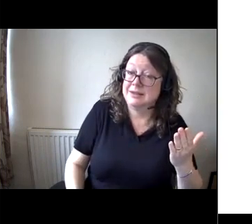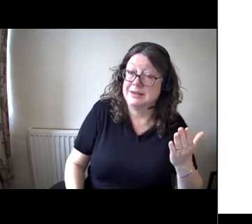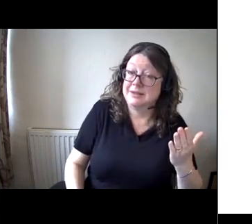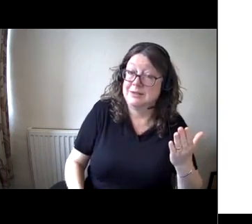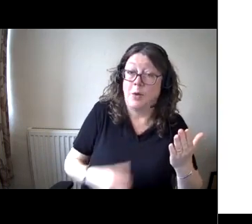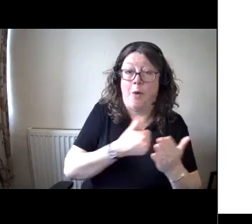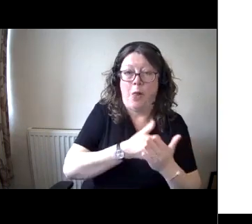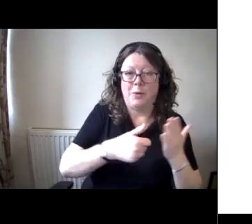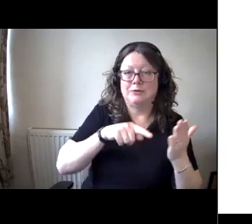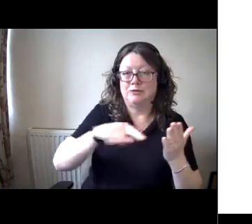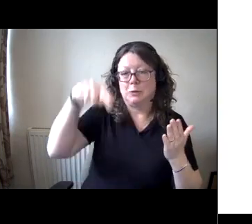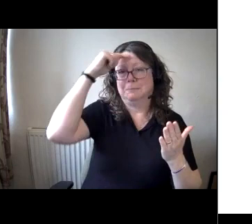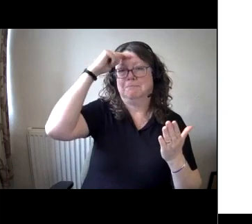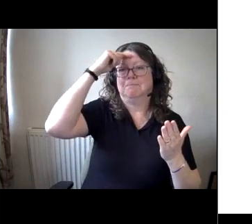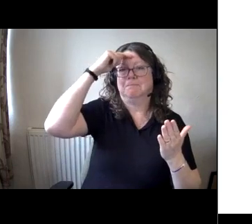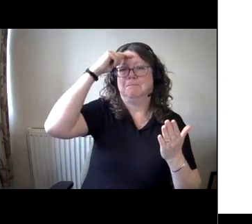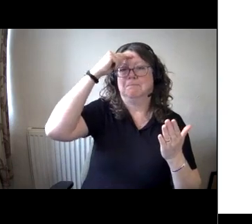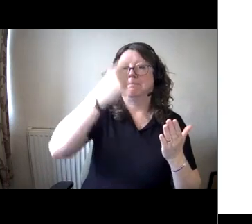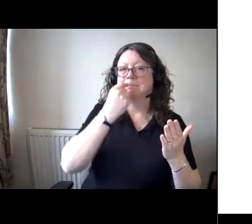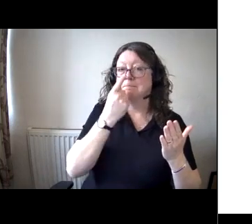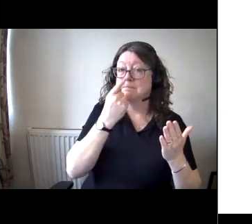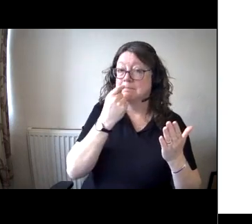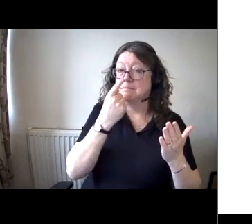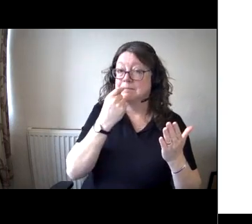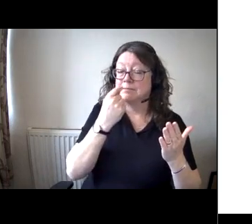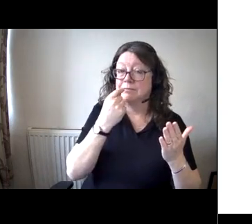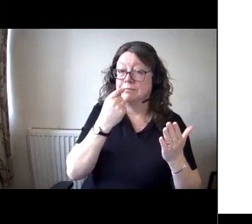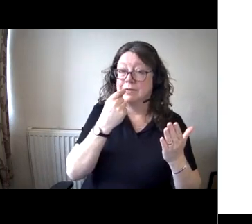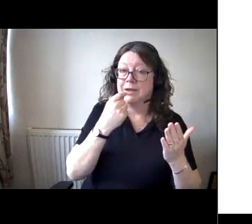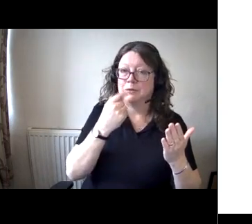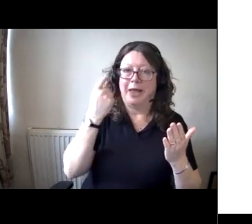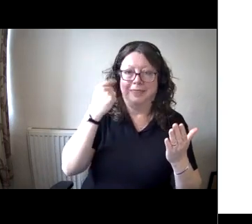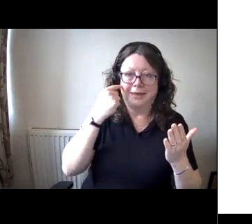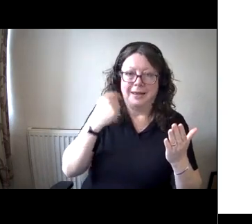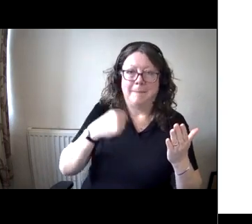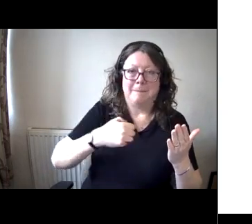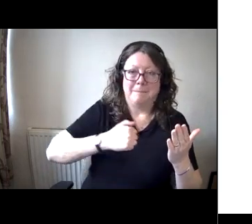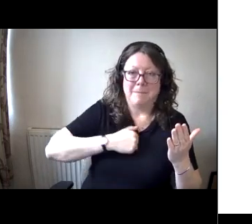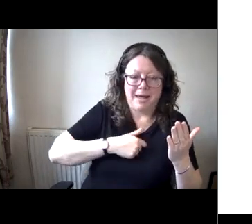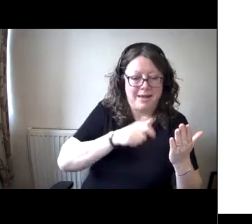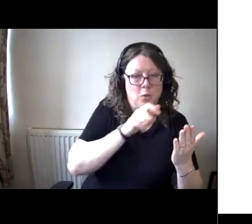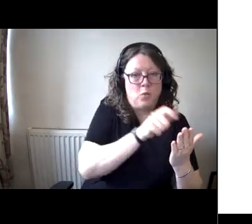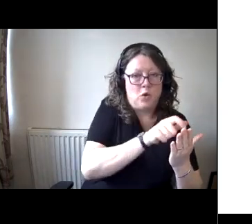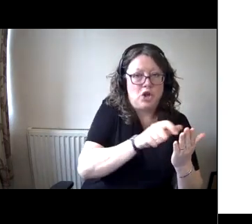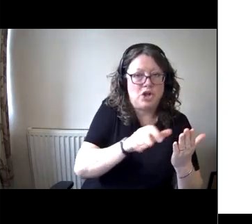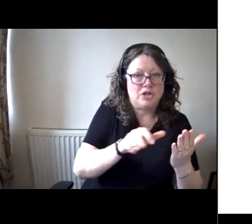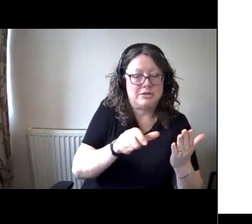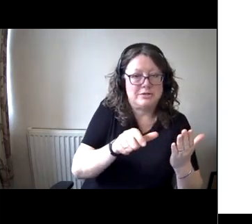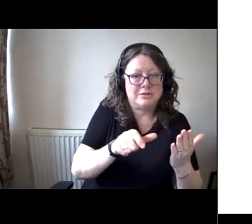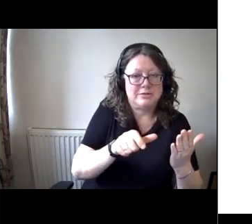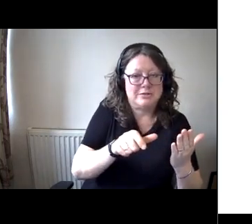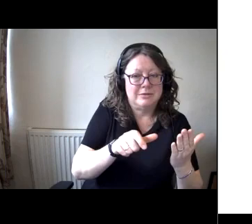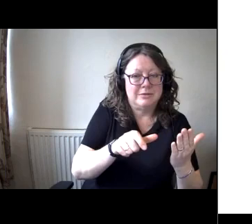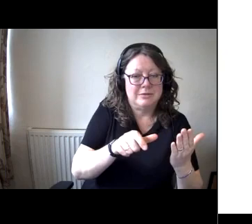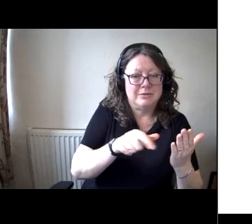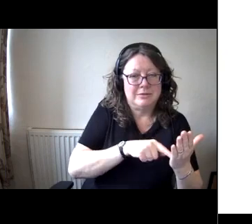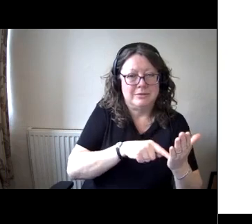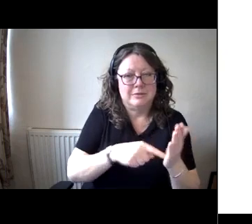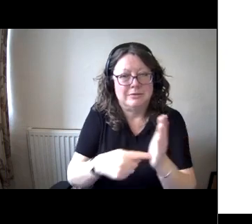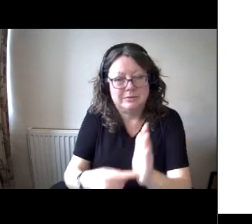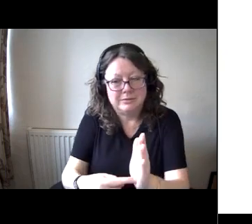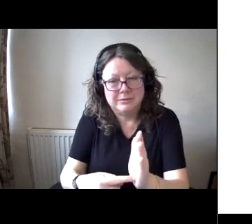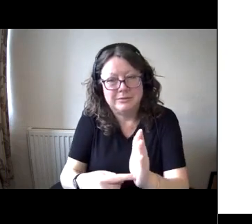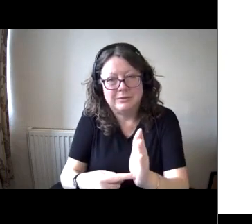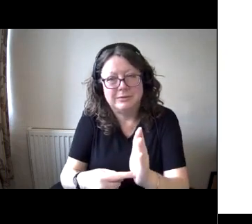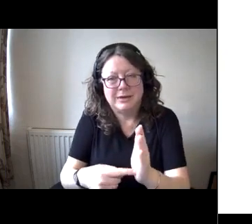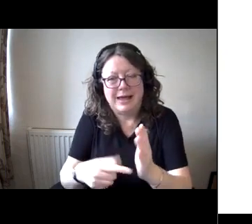day. And what are my words saying to that young person about the way they were received as a